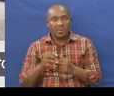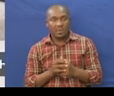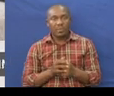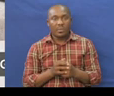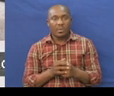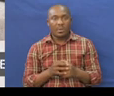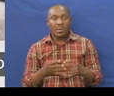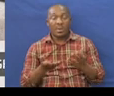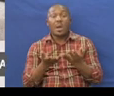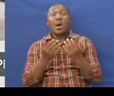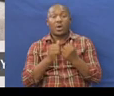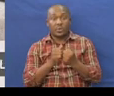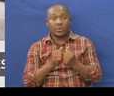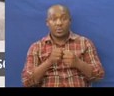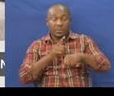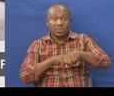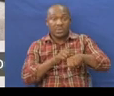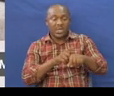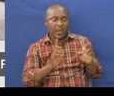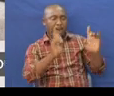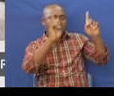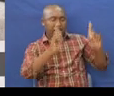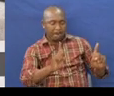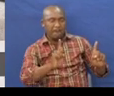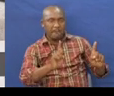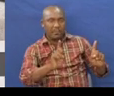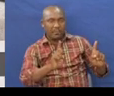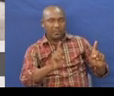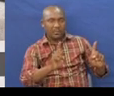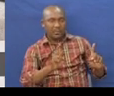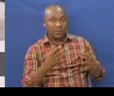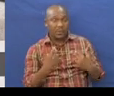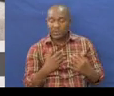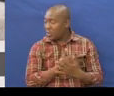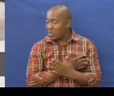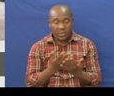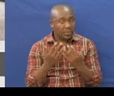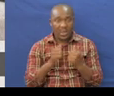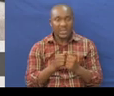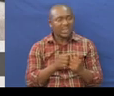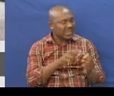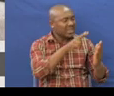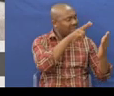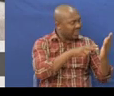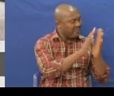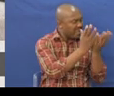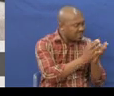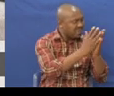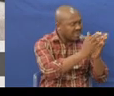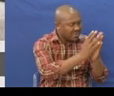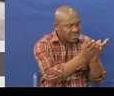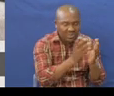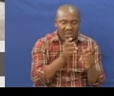you need to have time frame to conduct that kind of research. It's different You can't set the same time like reading book and conducting